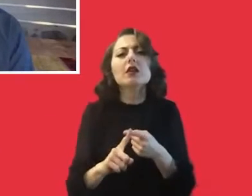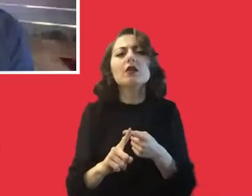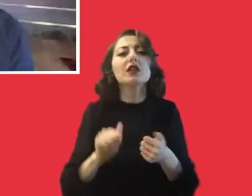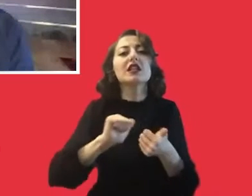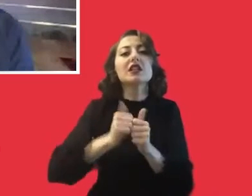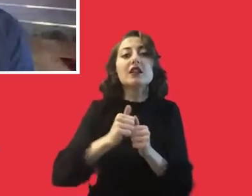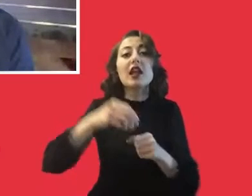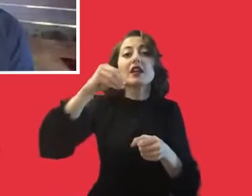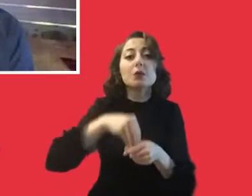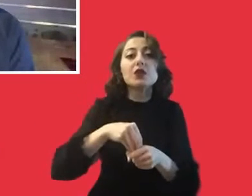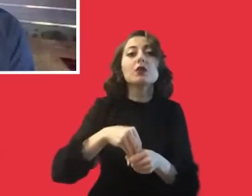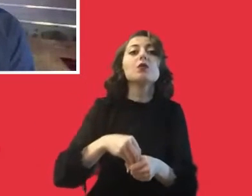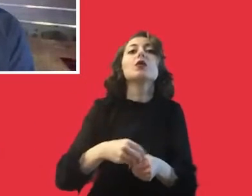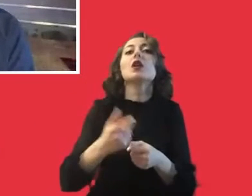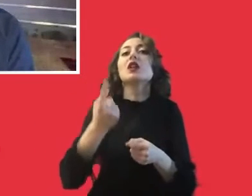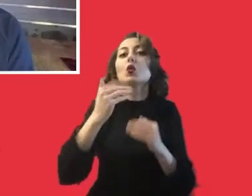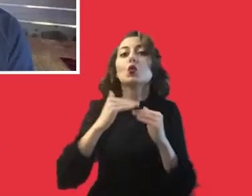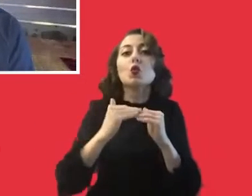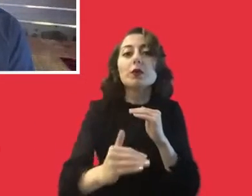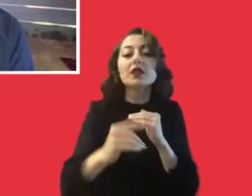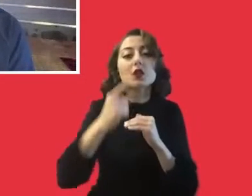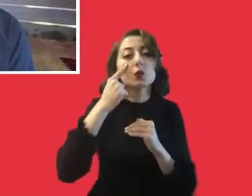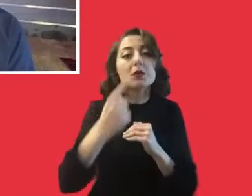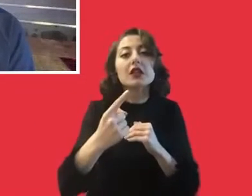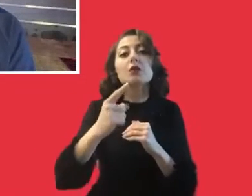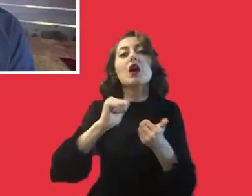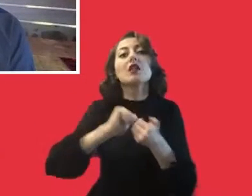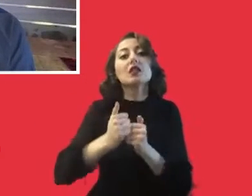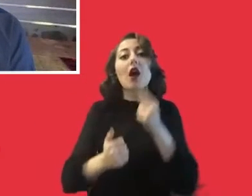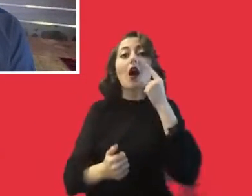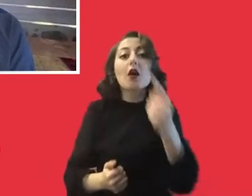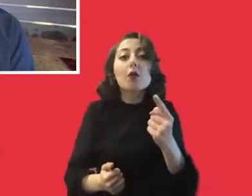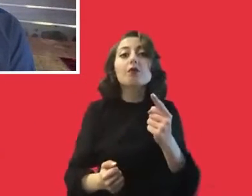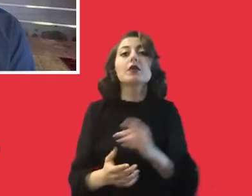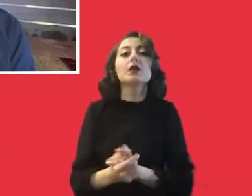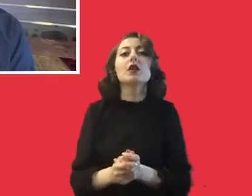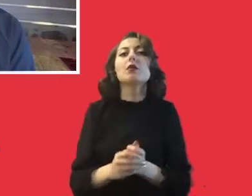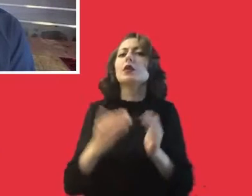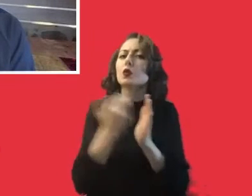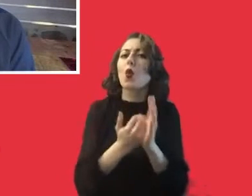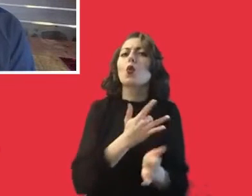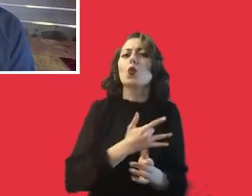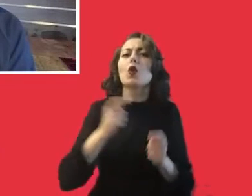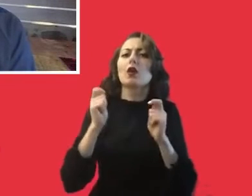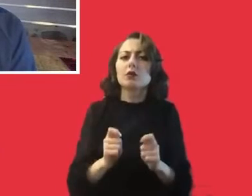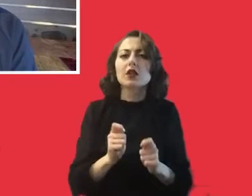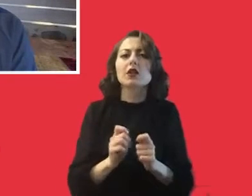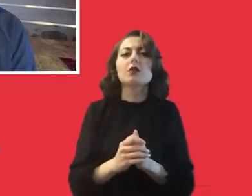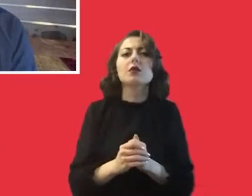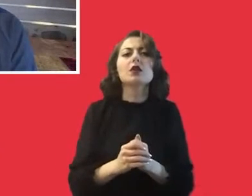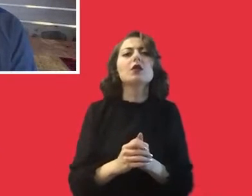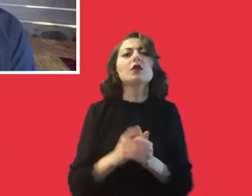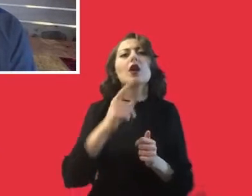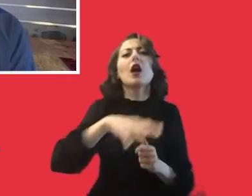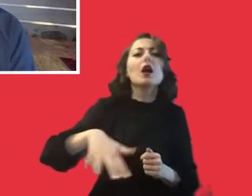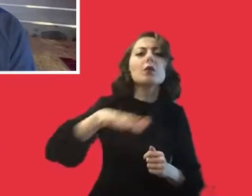is about sports. Inside of sports, their thinking is a social area, and also in that social area to become a volunteer. And when you